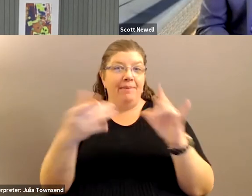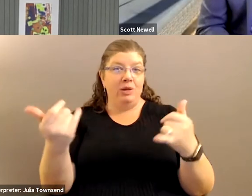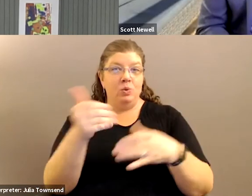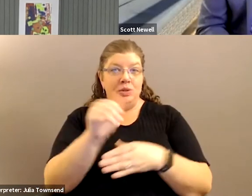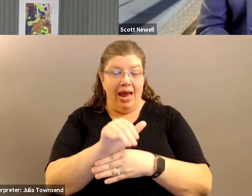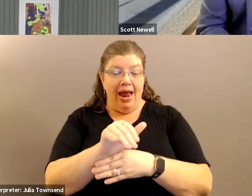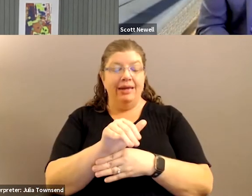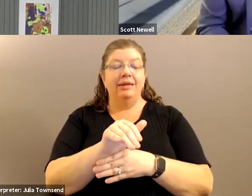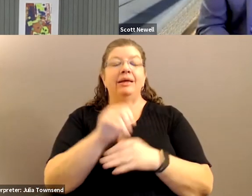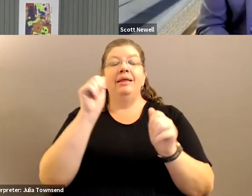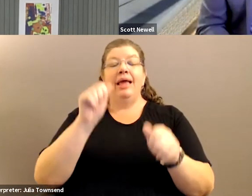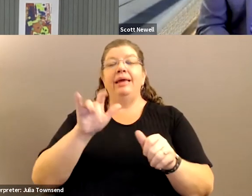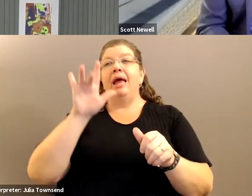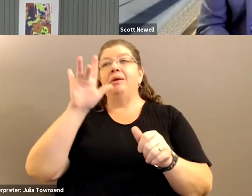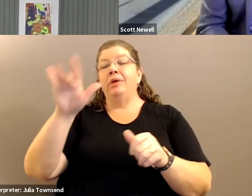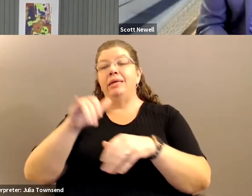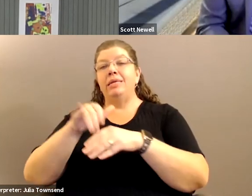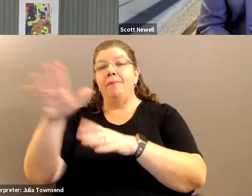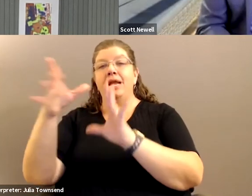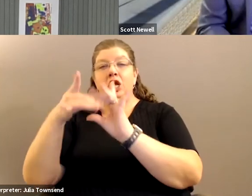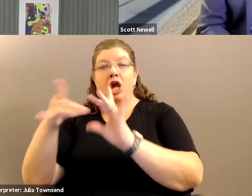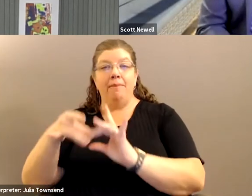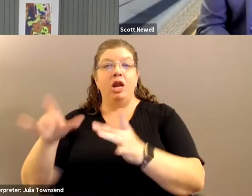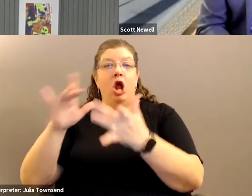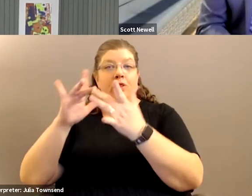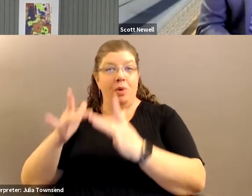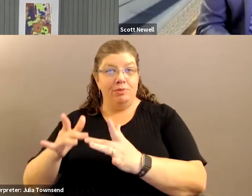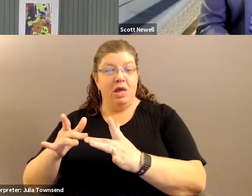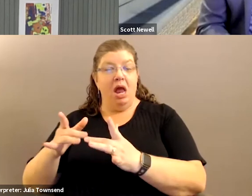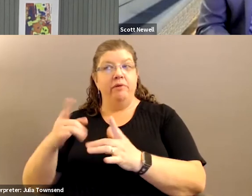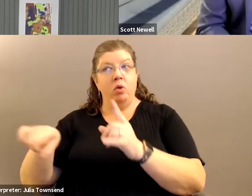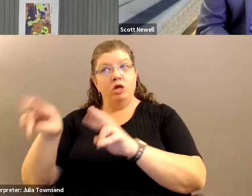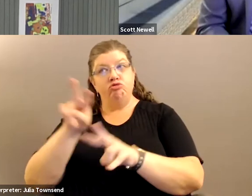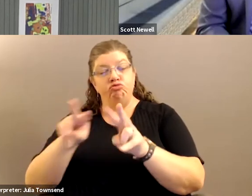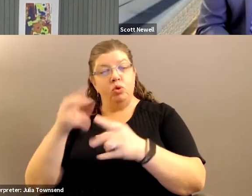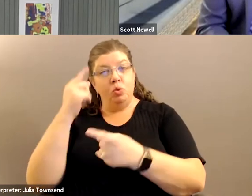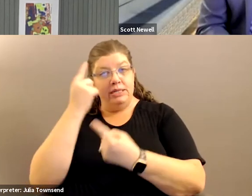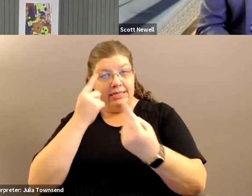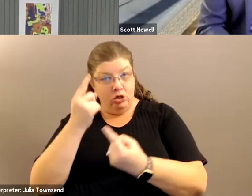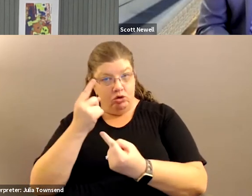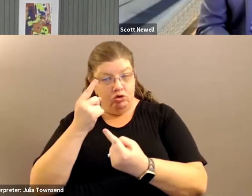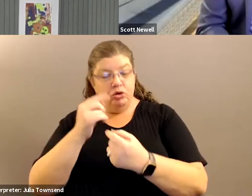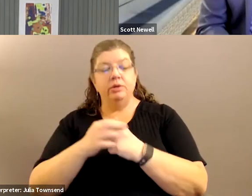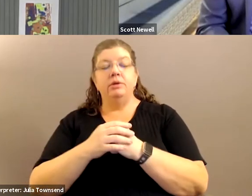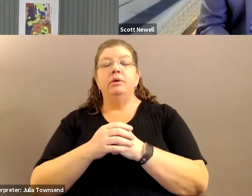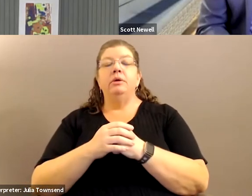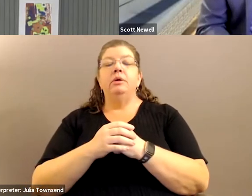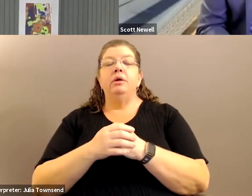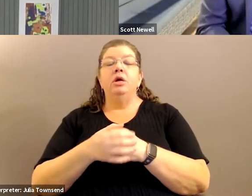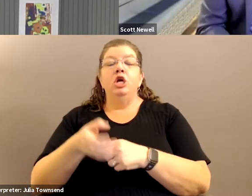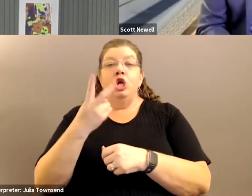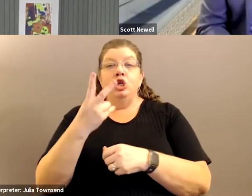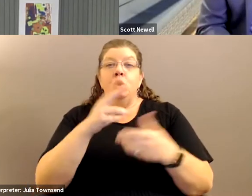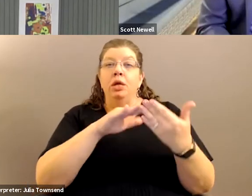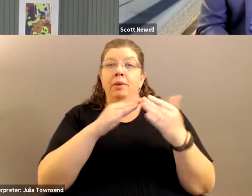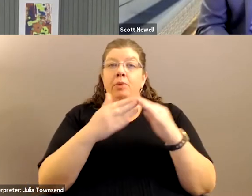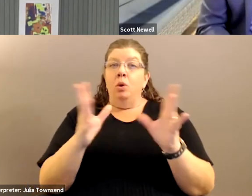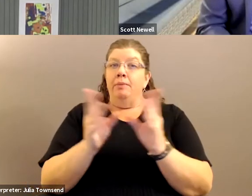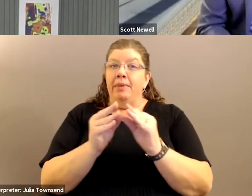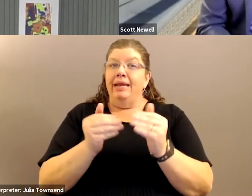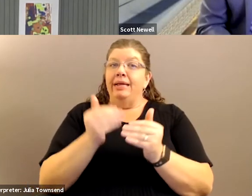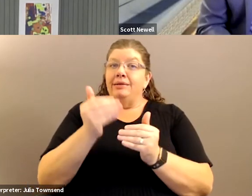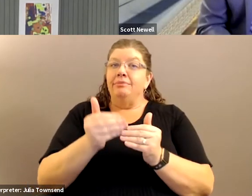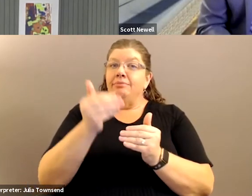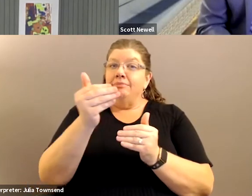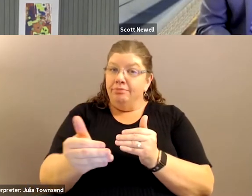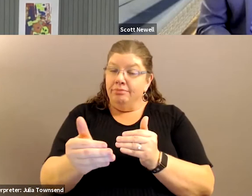that they can submit a comment on the website for us to consider the two community meetings we have coming up is